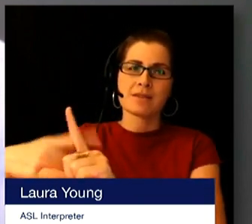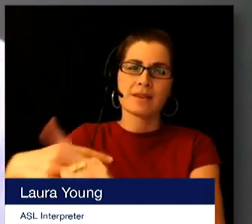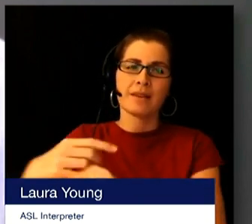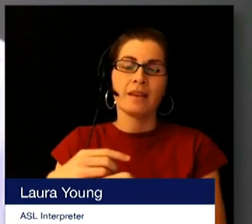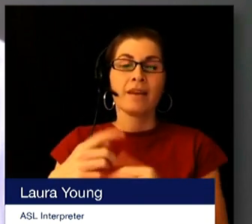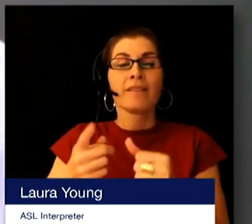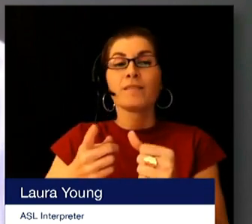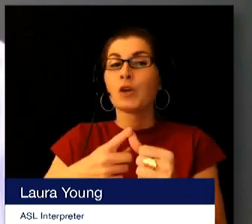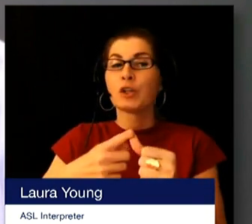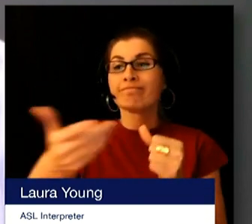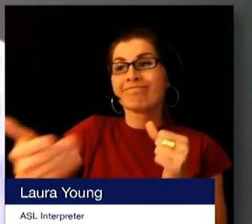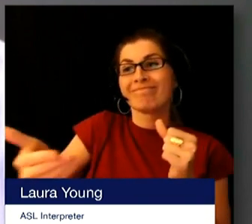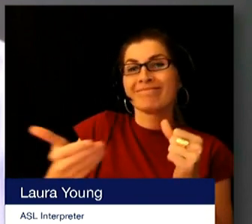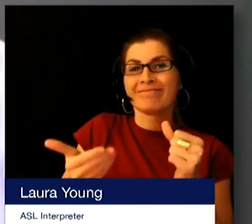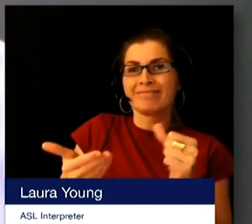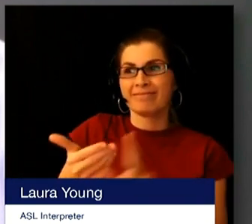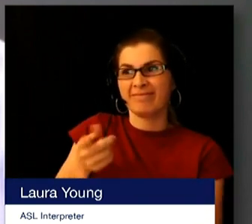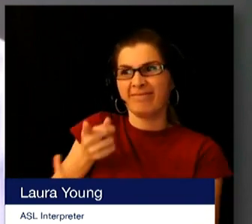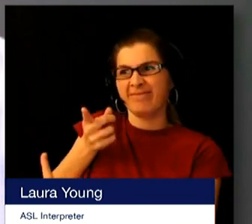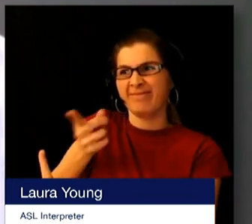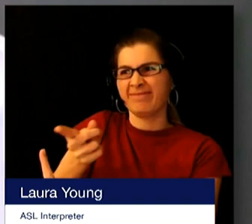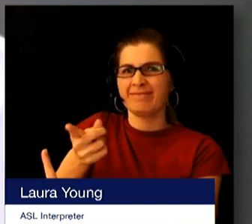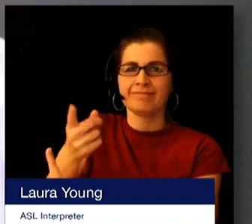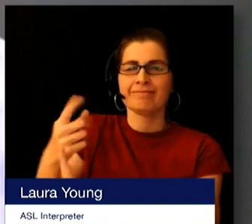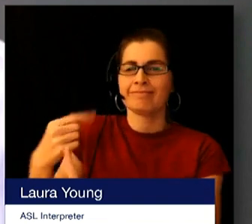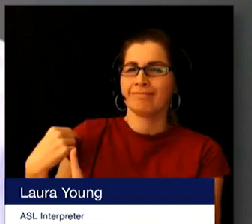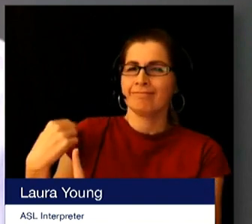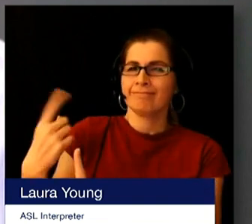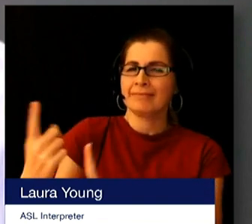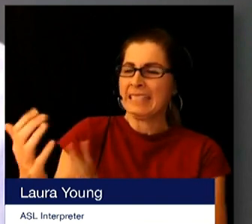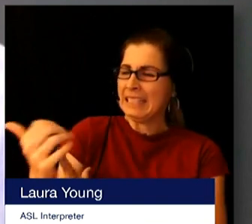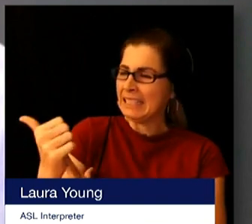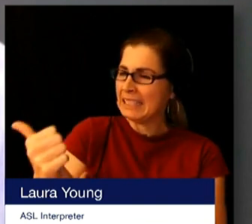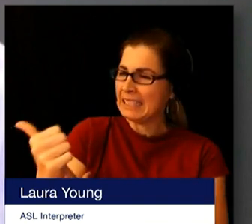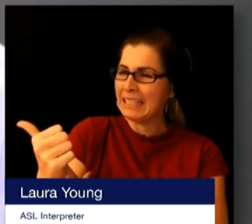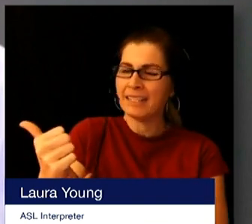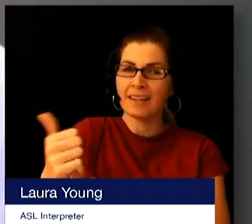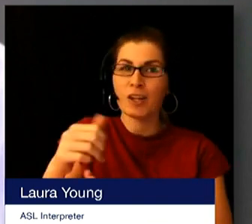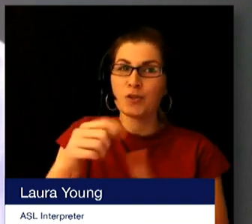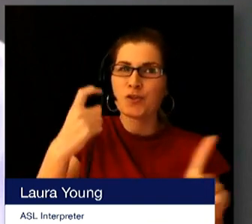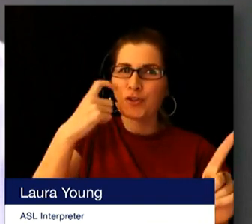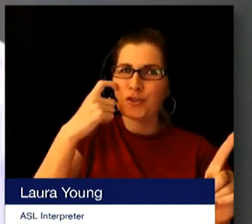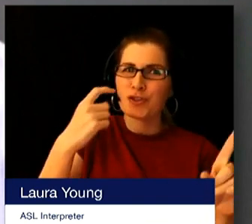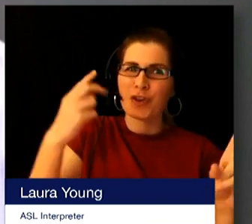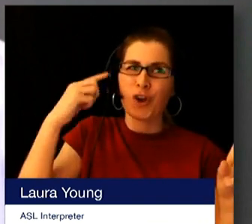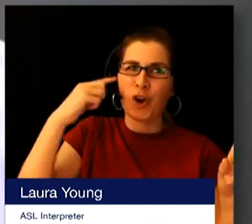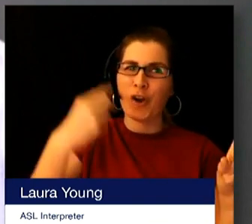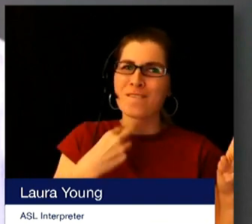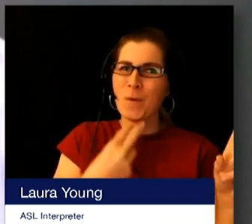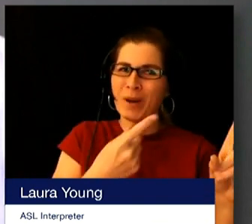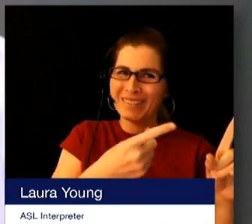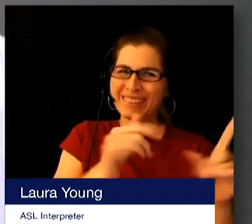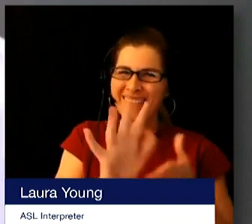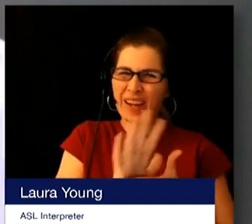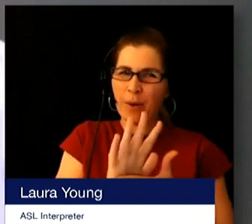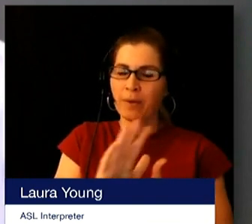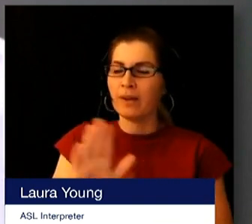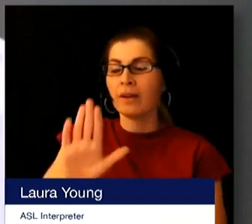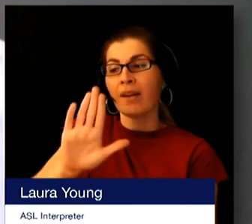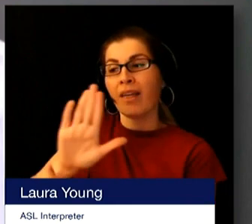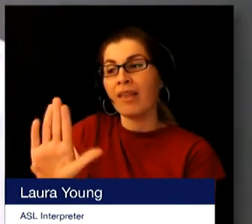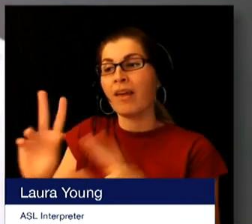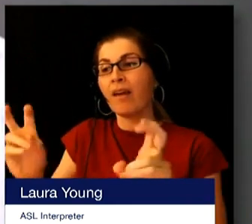tonight is someone who has been a leader in this work, whose voice you just heard in that video, and whose own story has